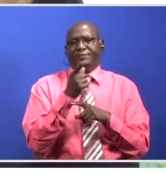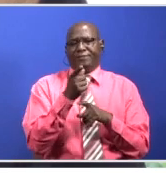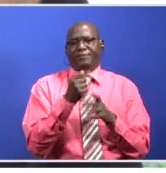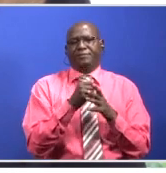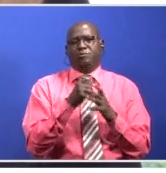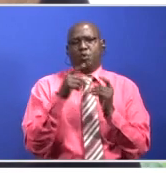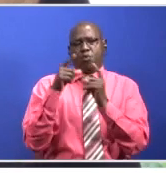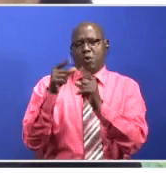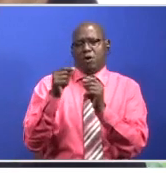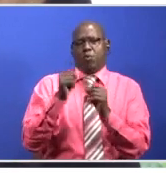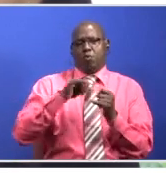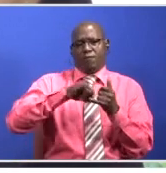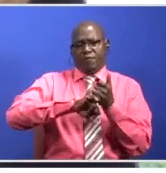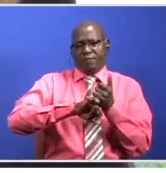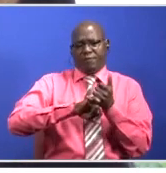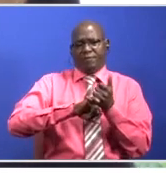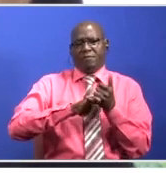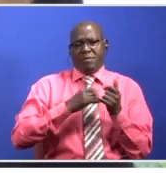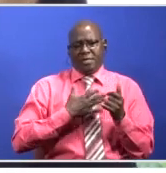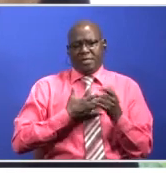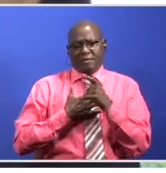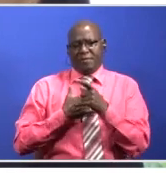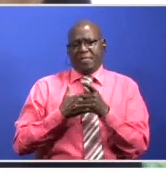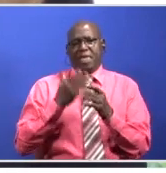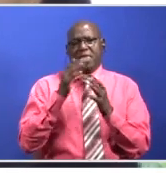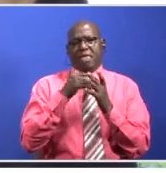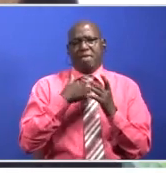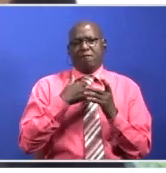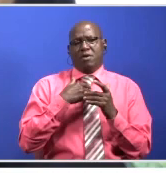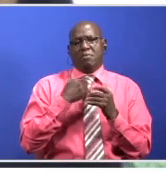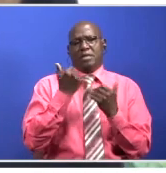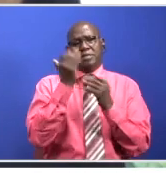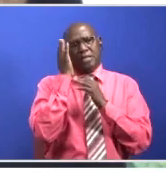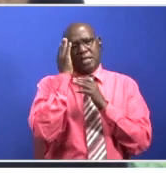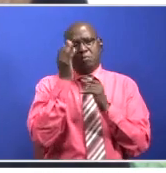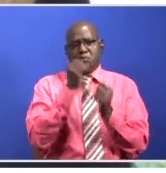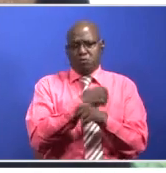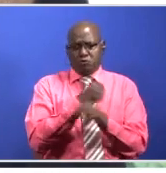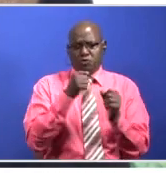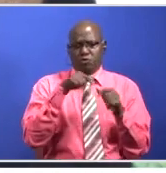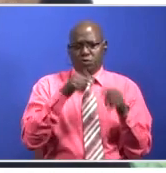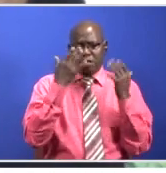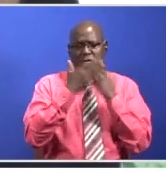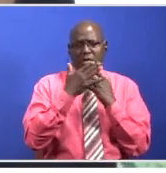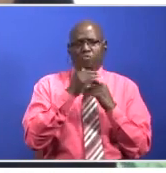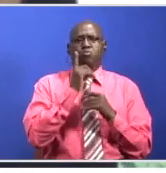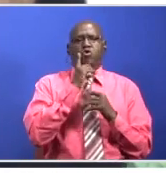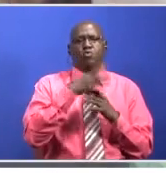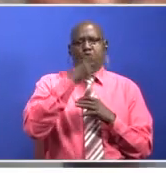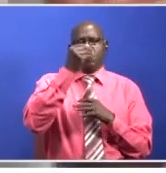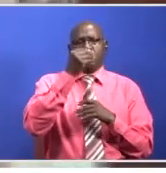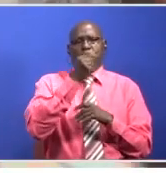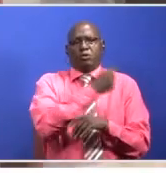nikaambia bibi sasa nikikosa kulala kama vile nimekosa kulala hiyo siku 3 nitaenda